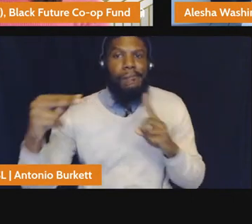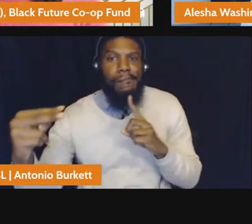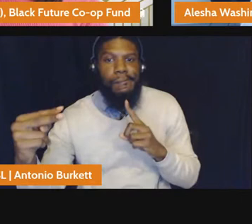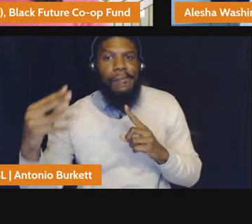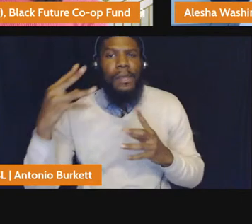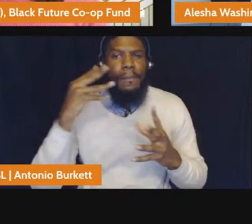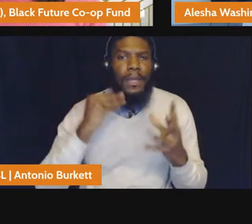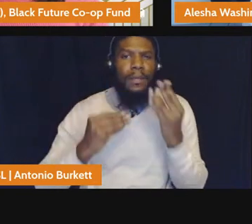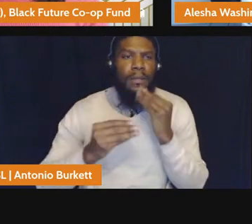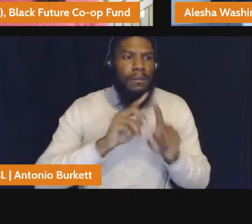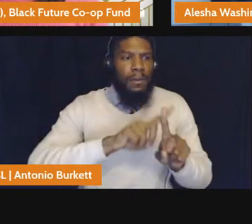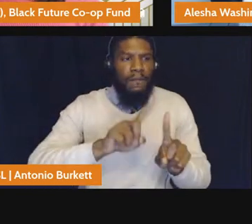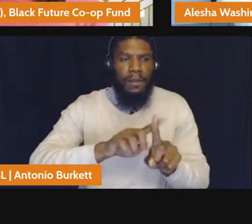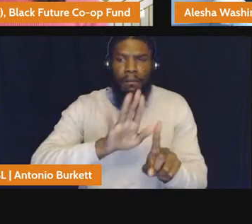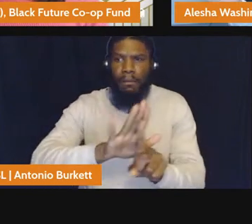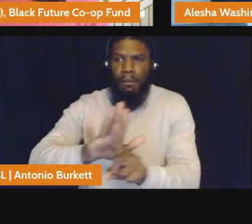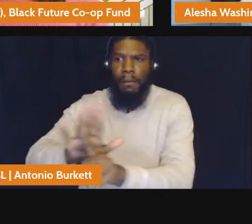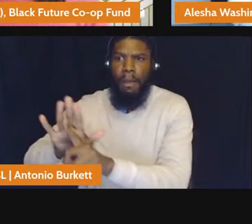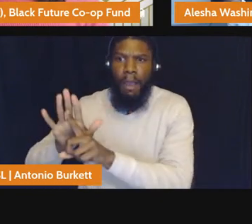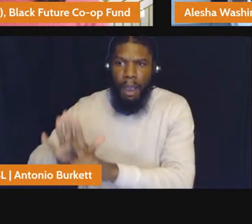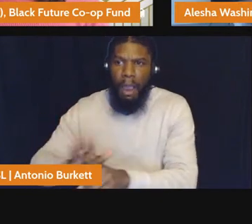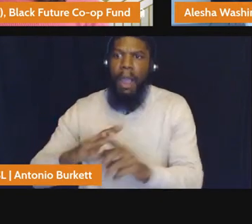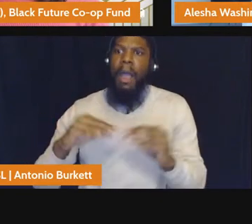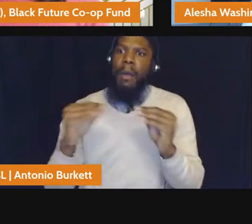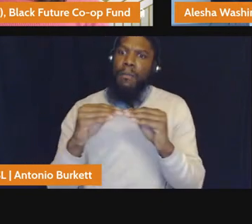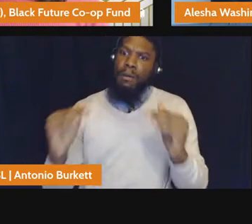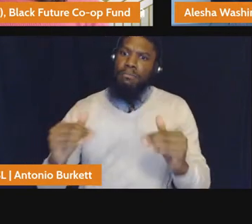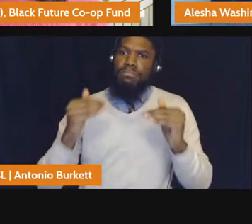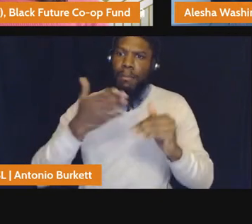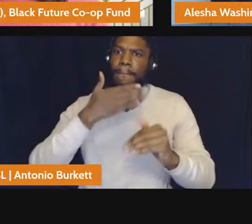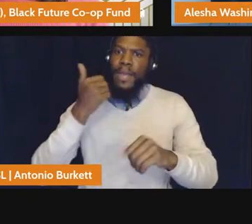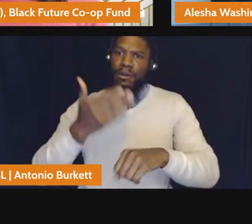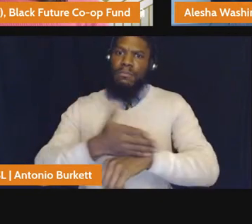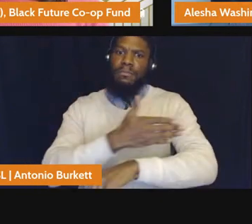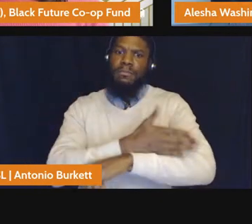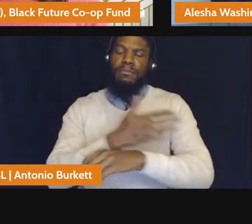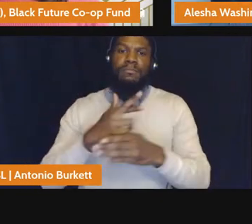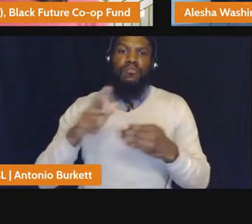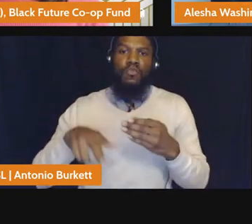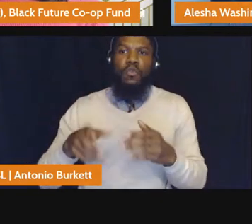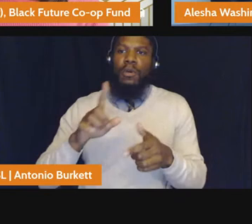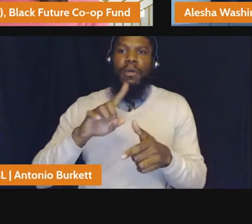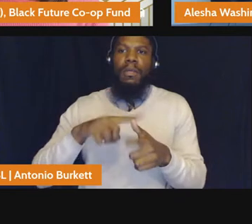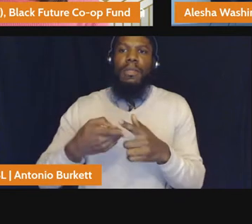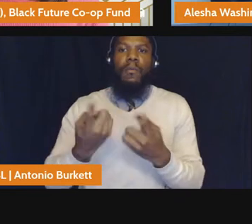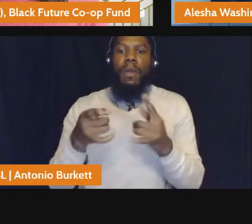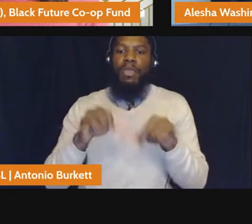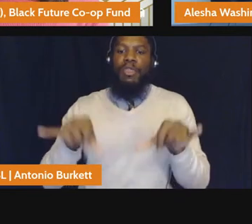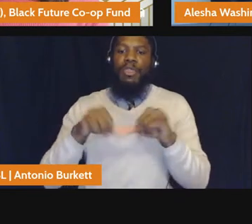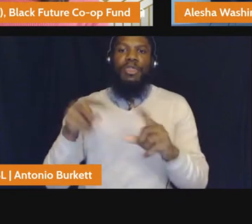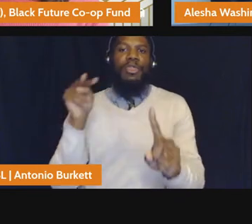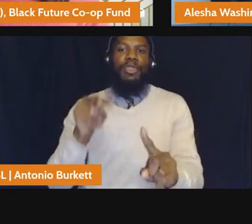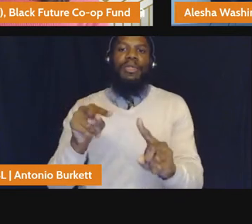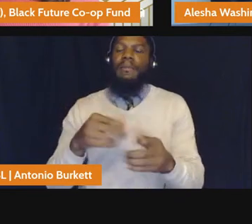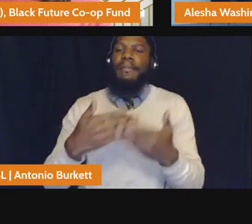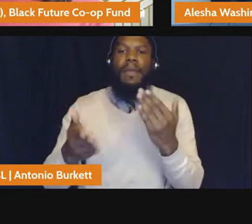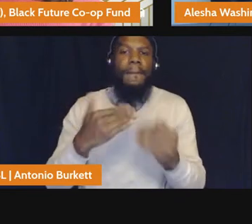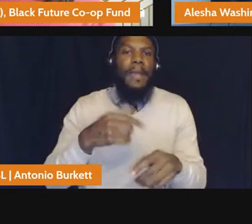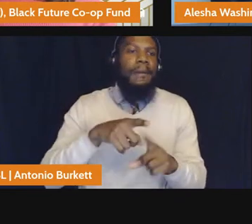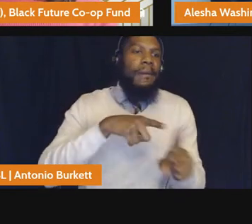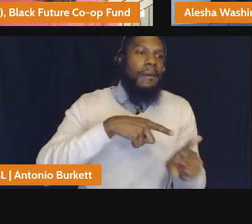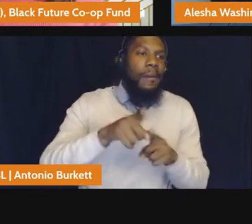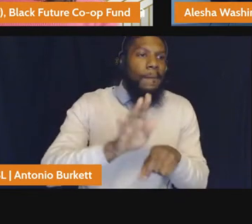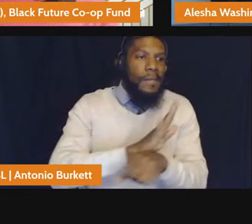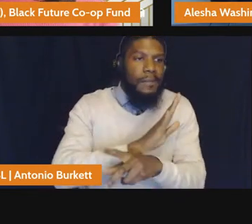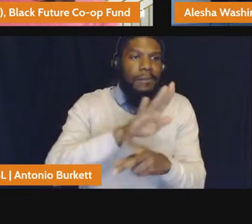table, we get better results than just taking a homogenous view to what we are trying to accomplish in this world, whether that's business or nonprofit or philanthropy or